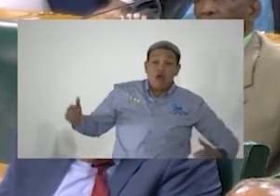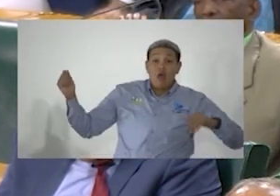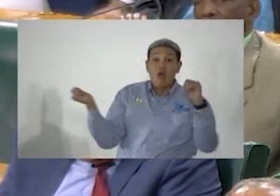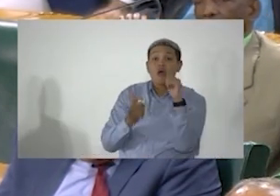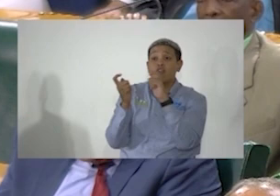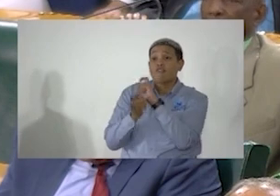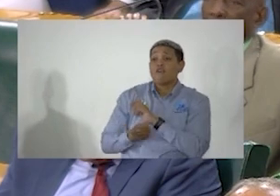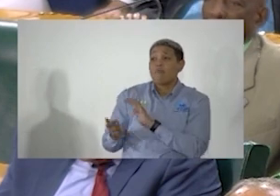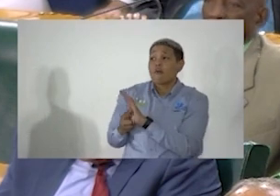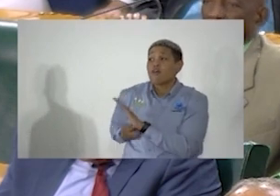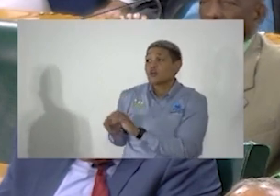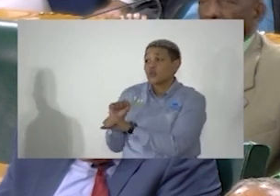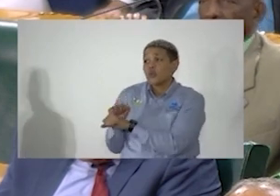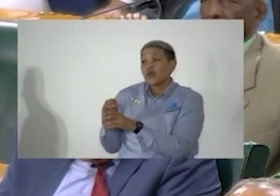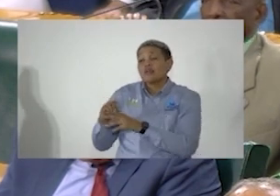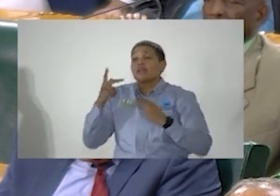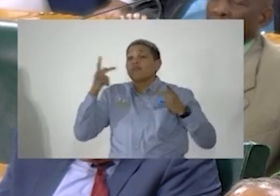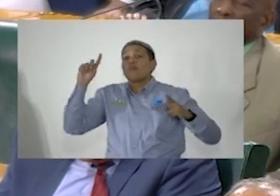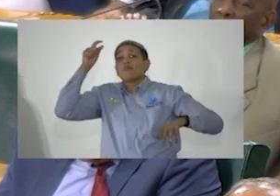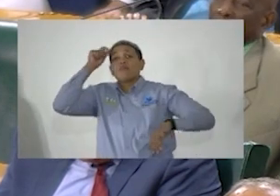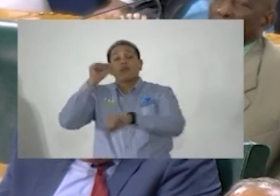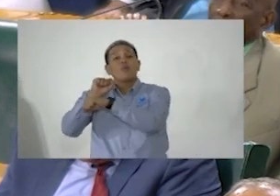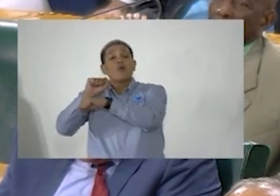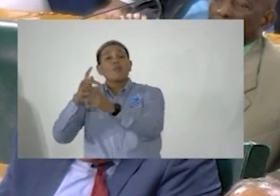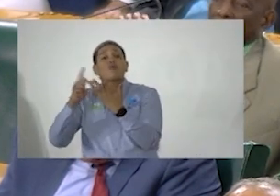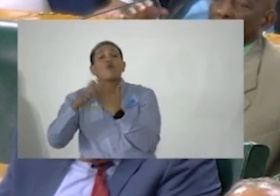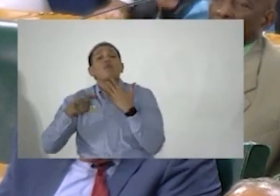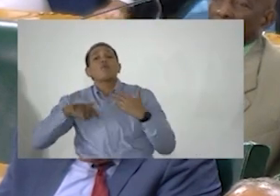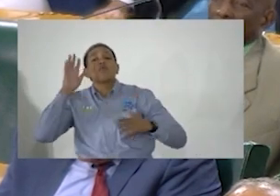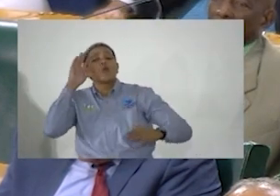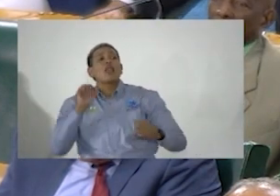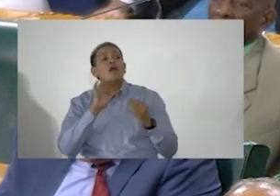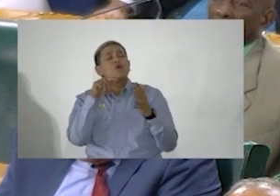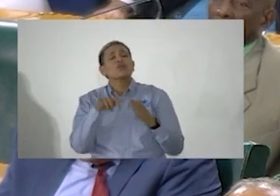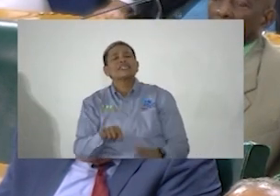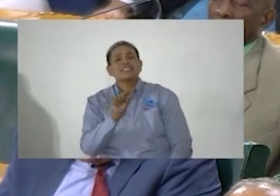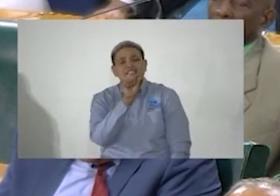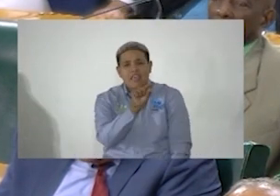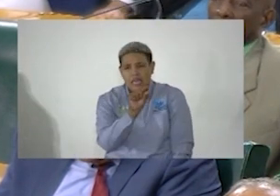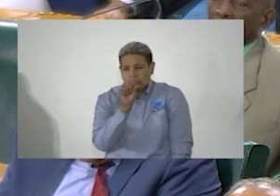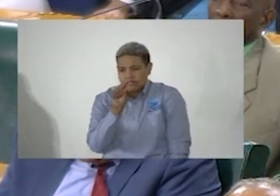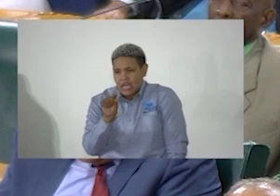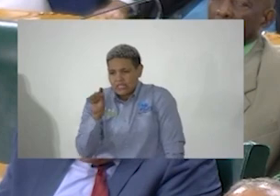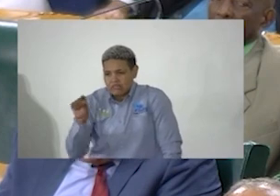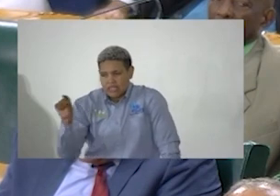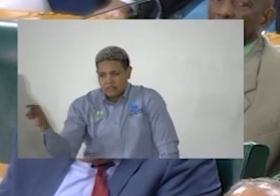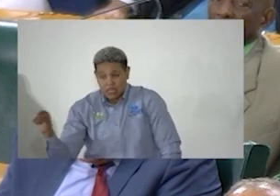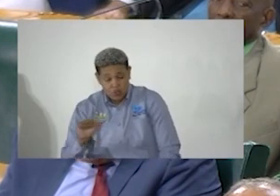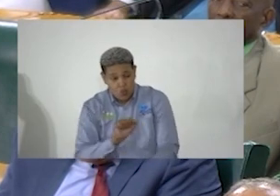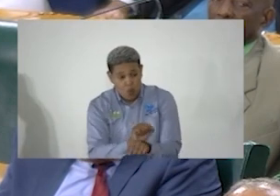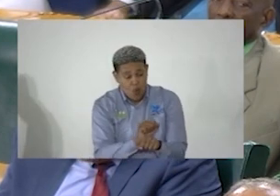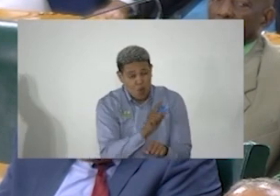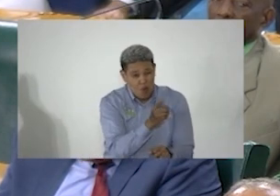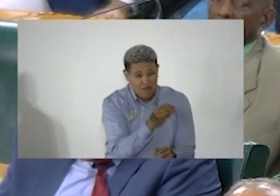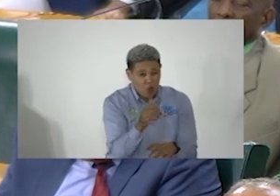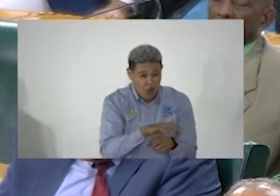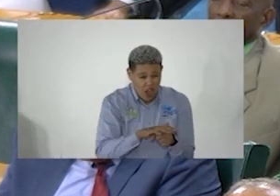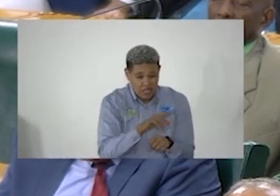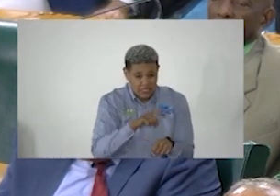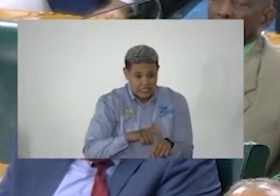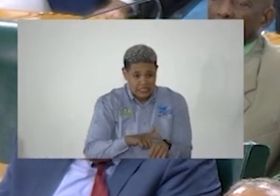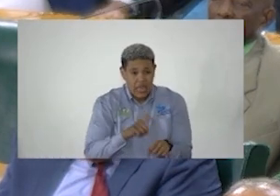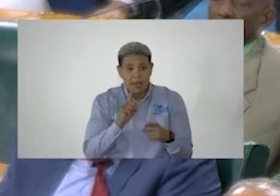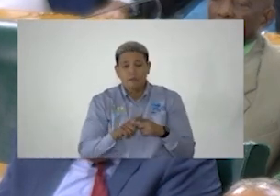of Contract Work in the Public Sector program, we will approach this in a phased basis, working on one or few areas at a time